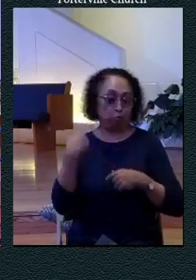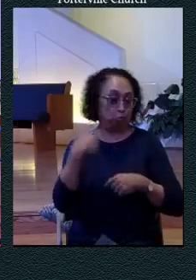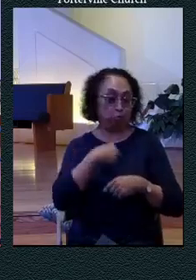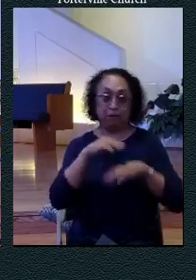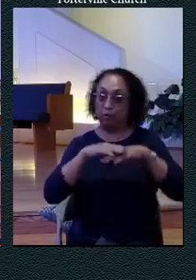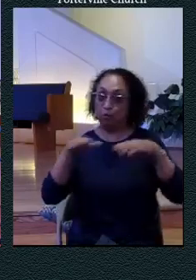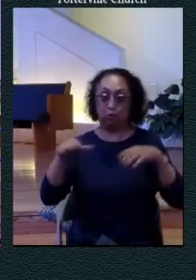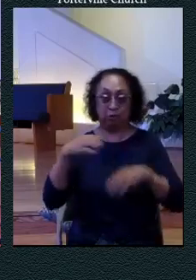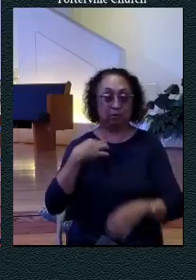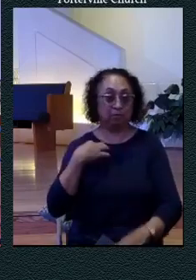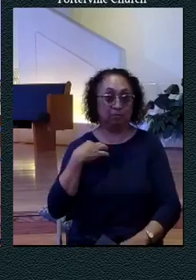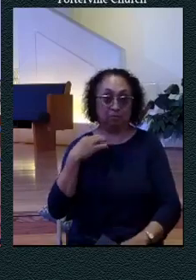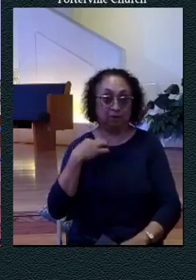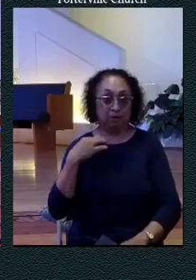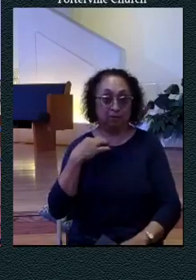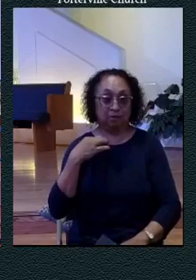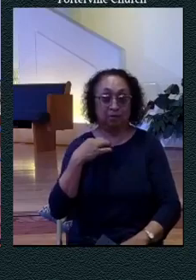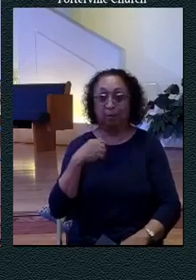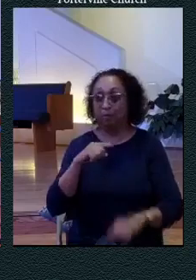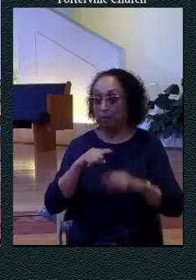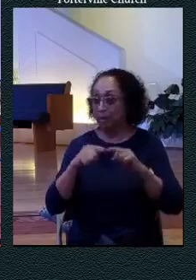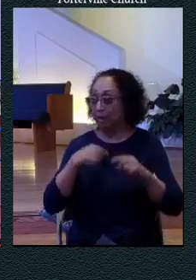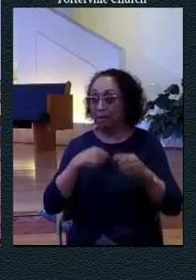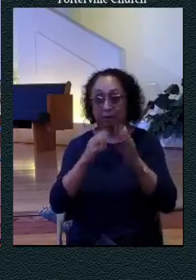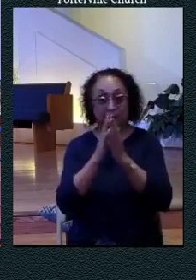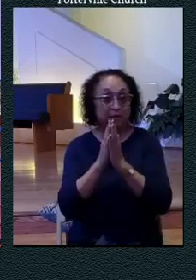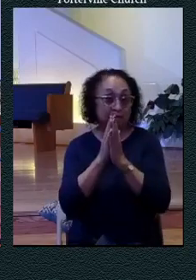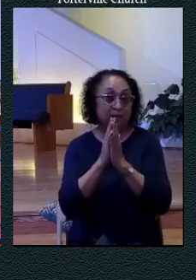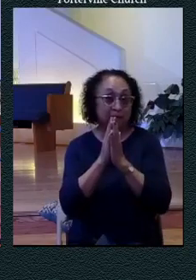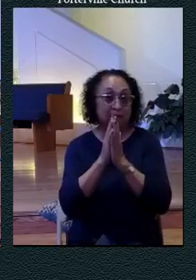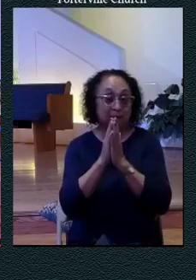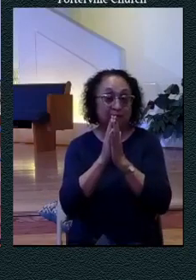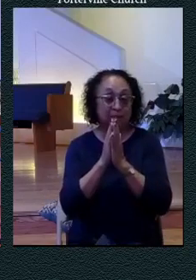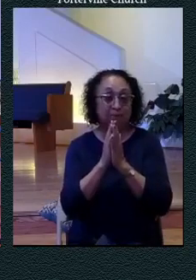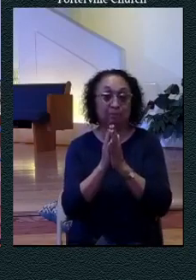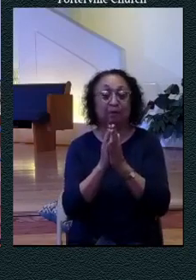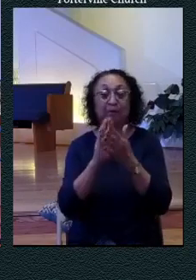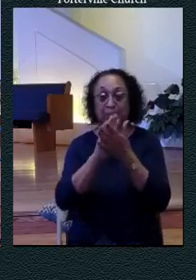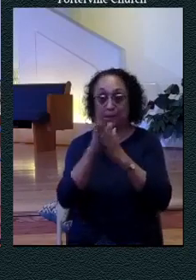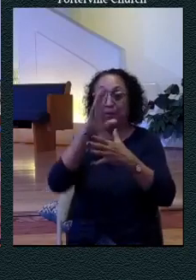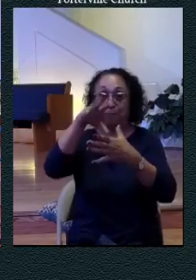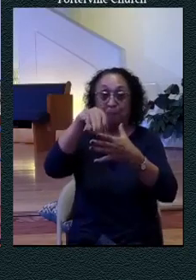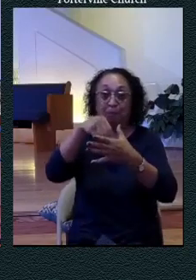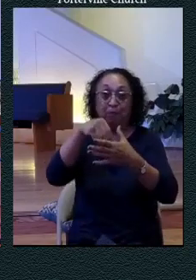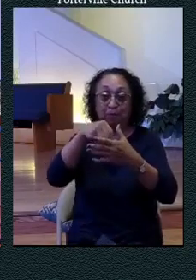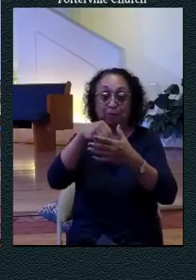appeal to engage in the adventure of volunteering. Let's see what we can learn.